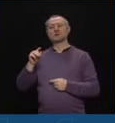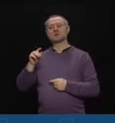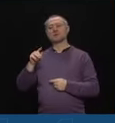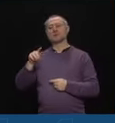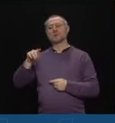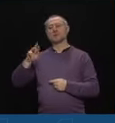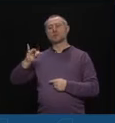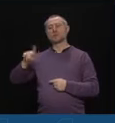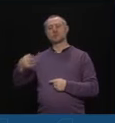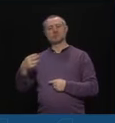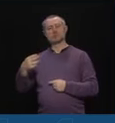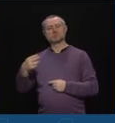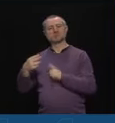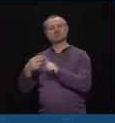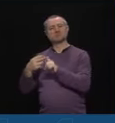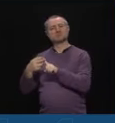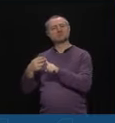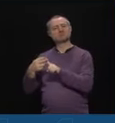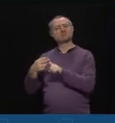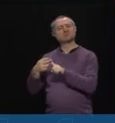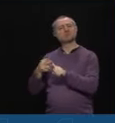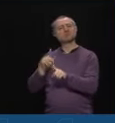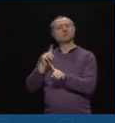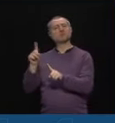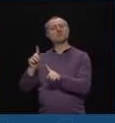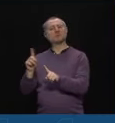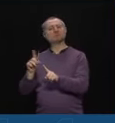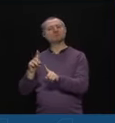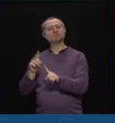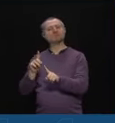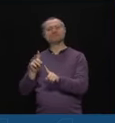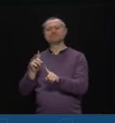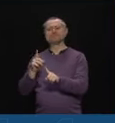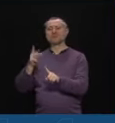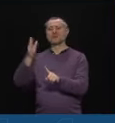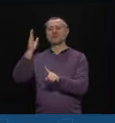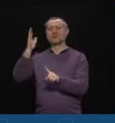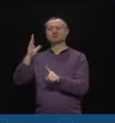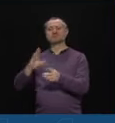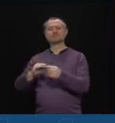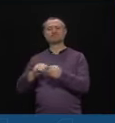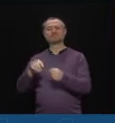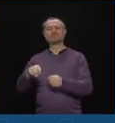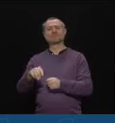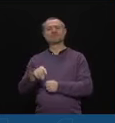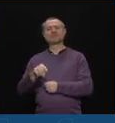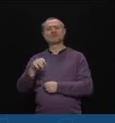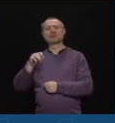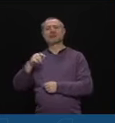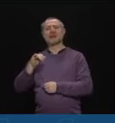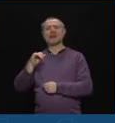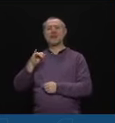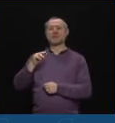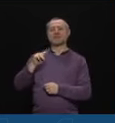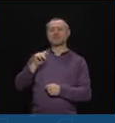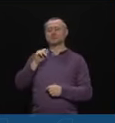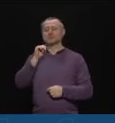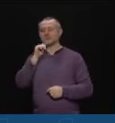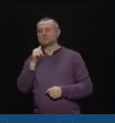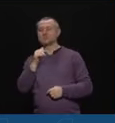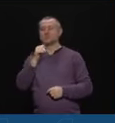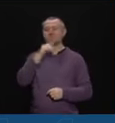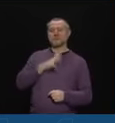day. Harriet Tubman, people thought she was this tiny person from Maryland, and she came back and forth and